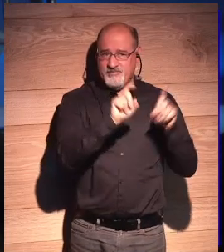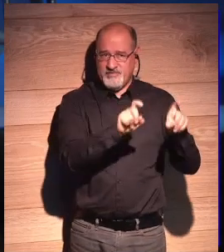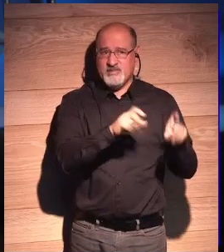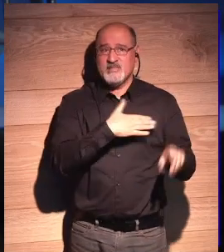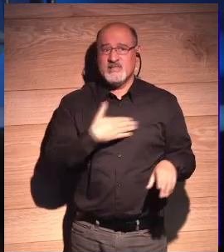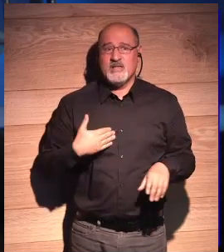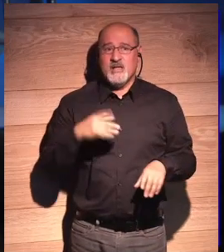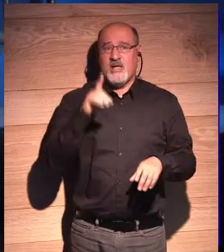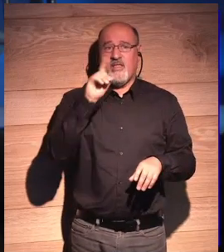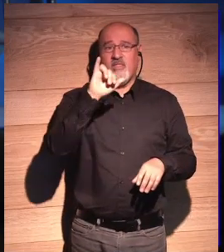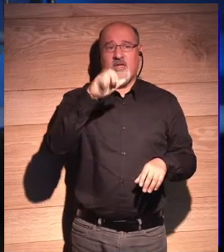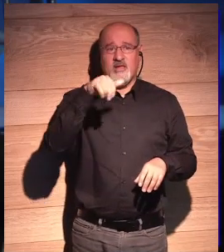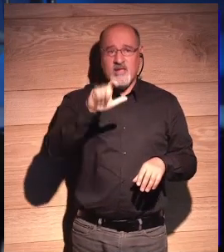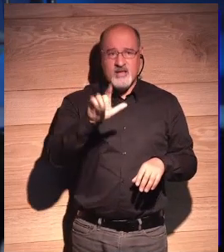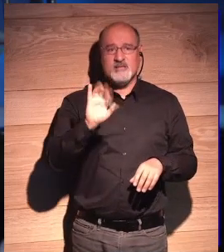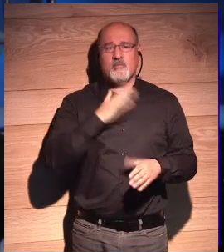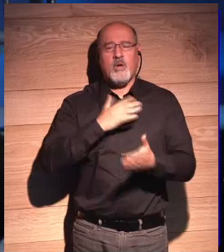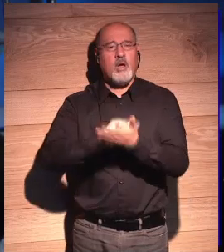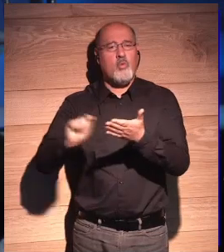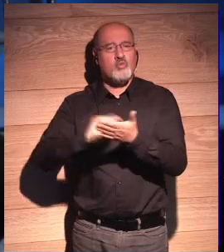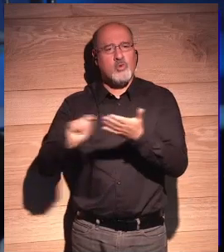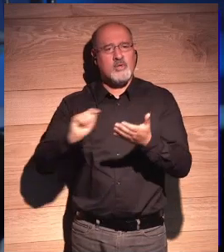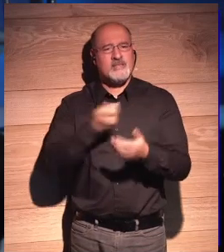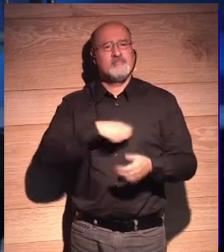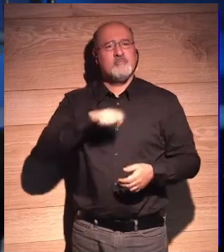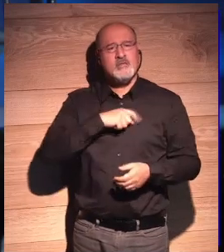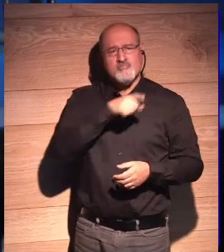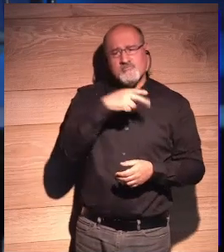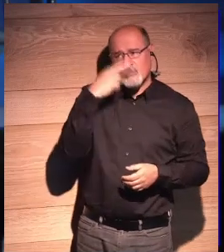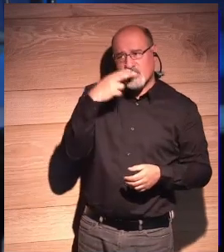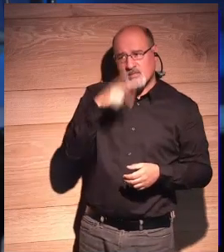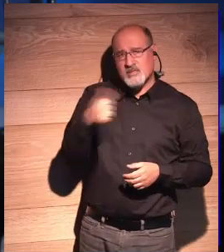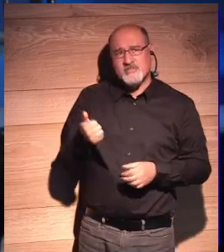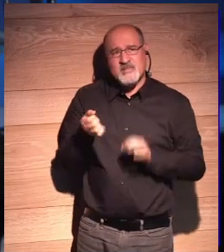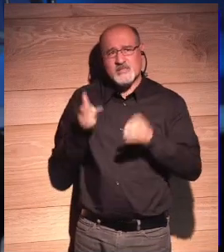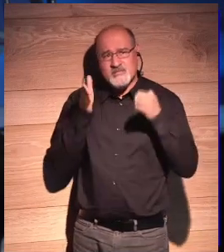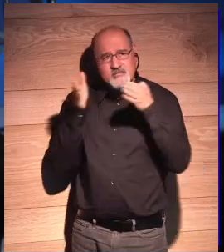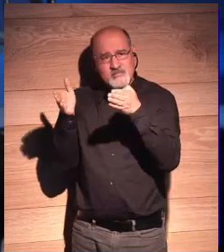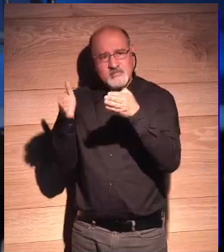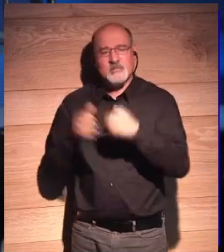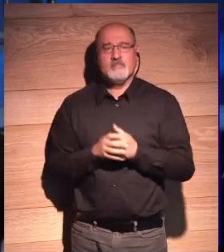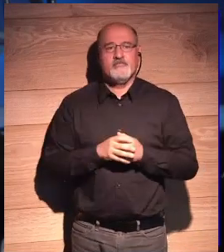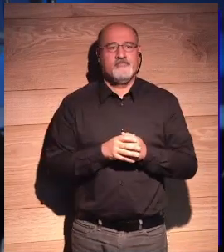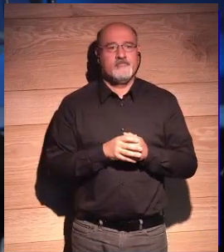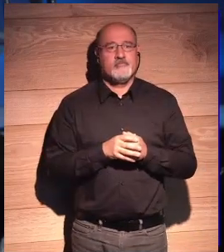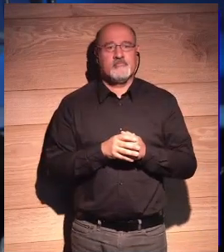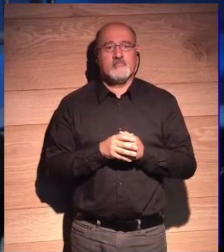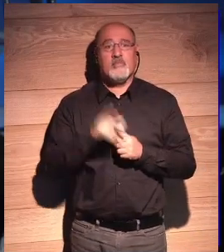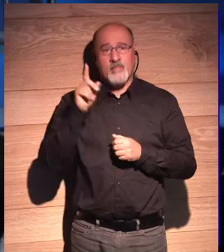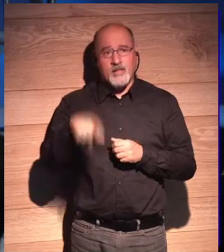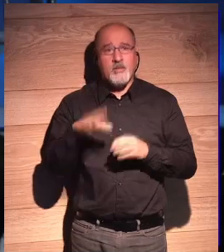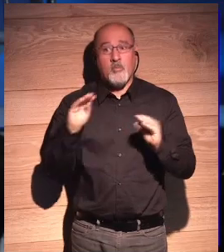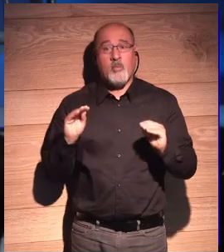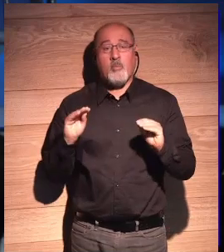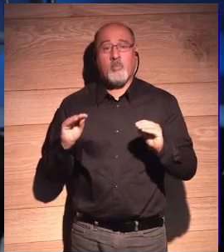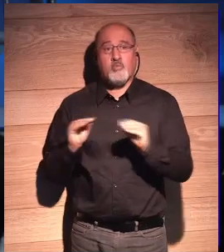inspired. Daniel, si... I would like to ask Daniel if there's any Spanish author that is particularly interested and